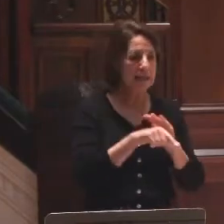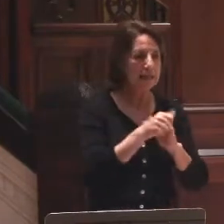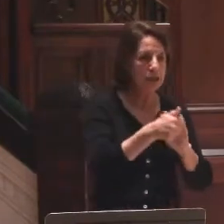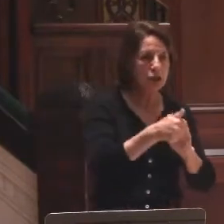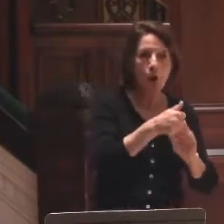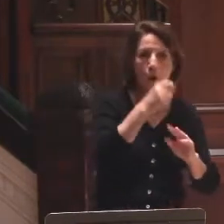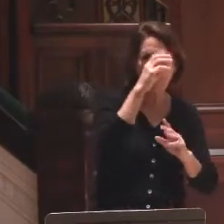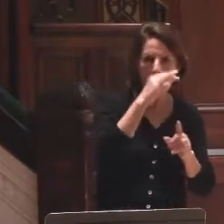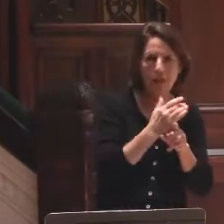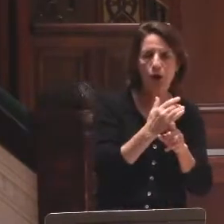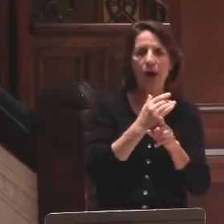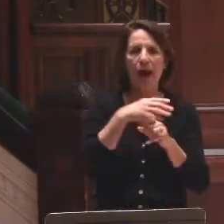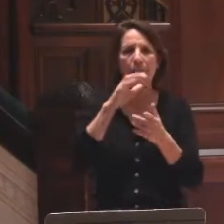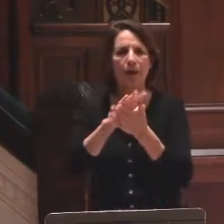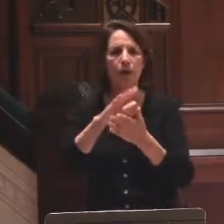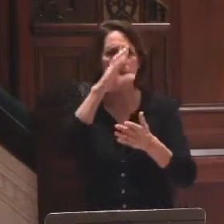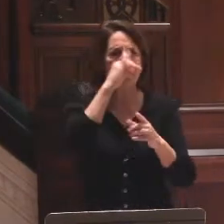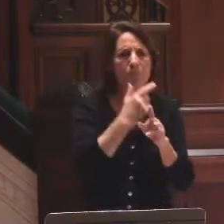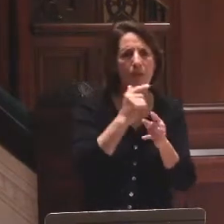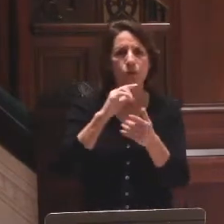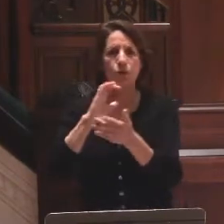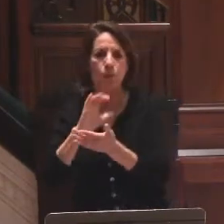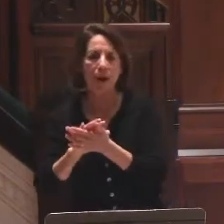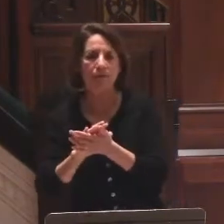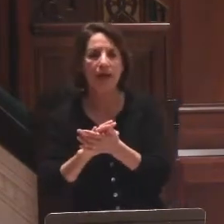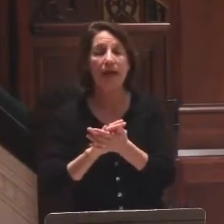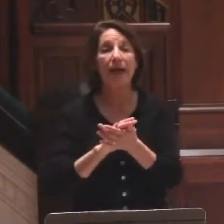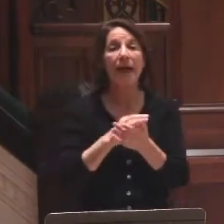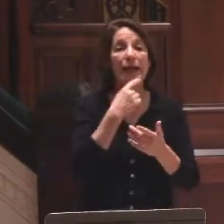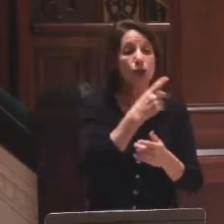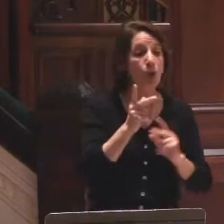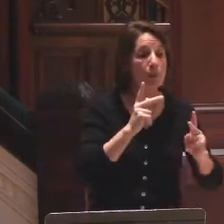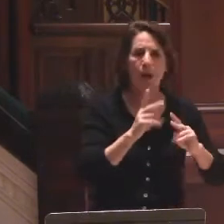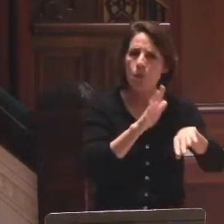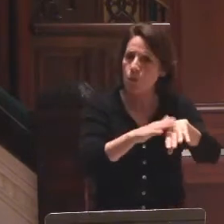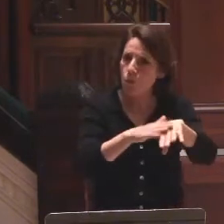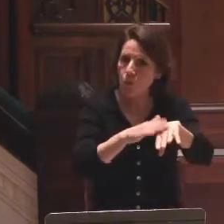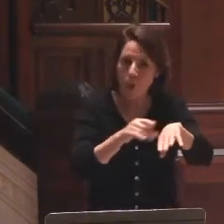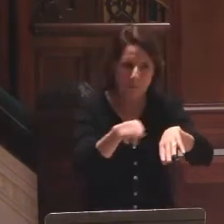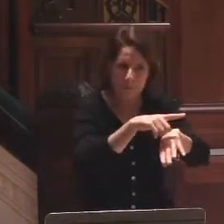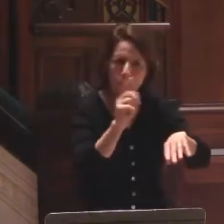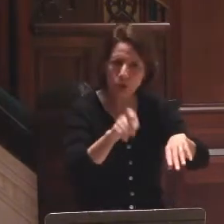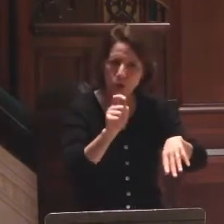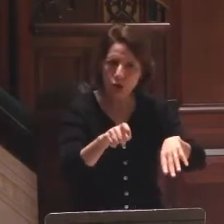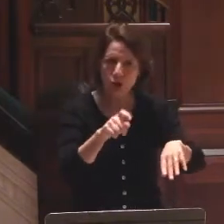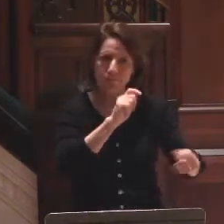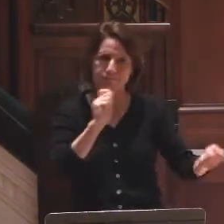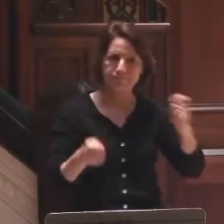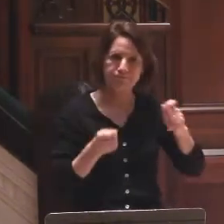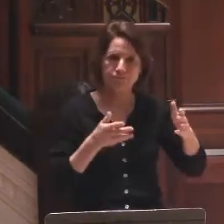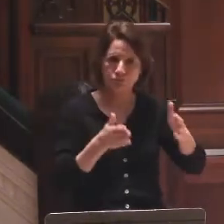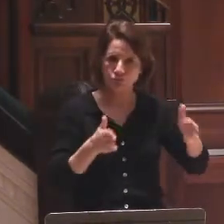He told the religious leaders they were a brood of vipers. He warned the people they better shape up or else.